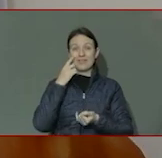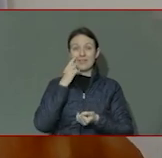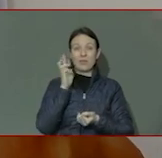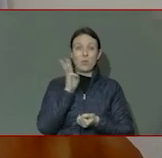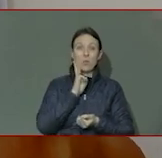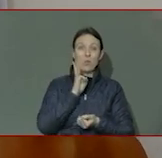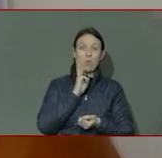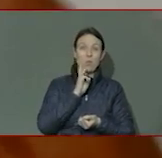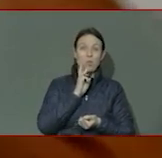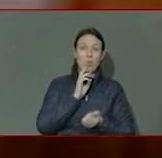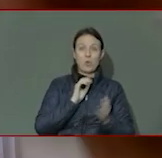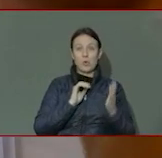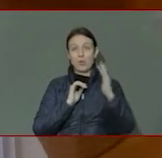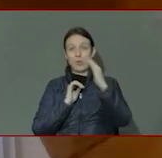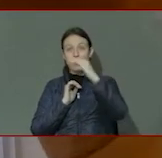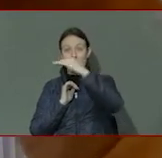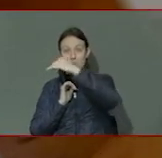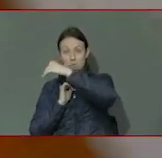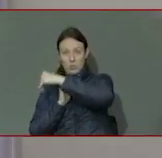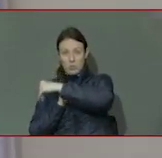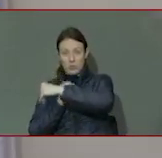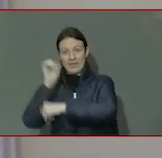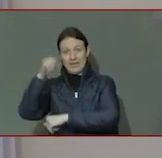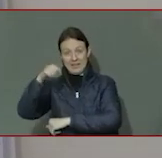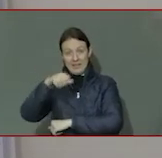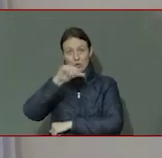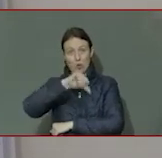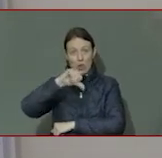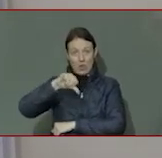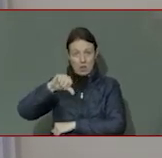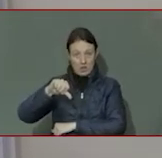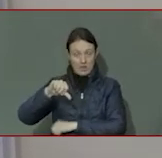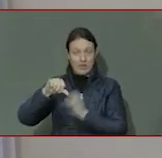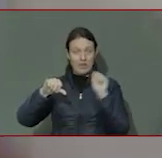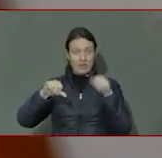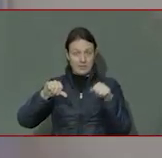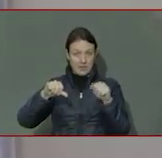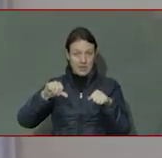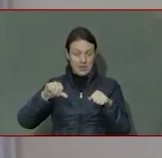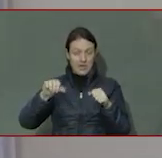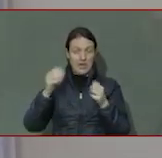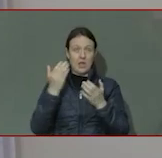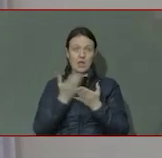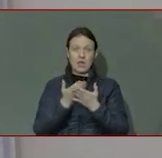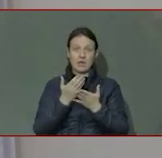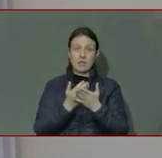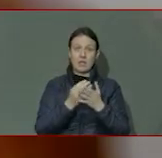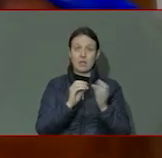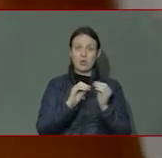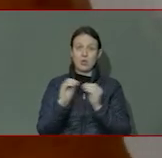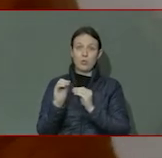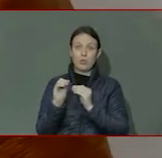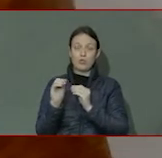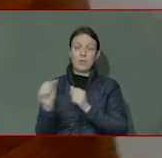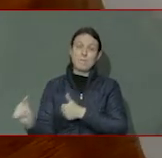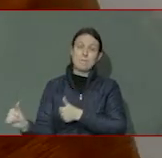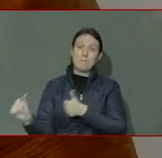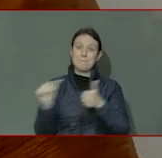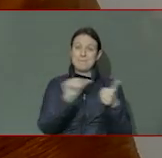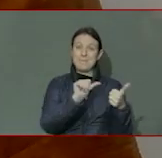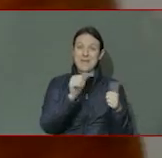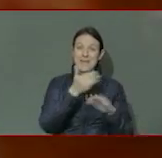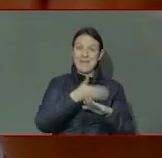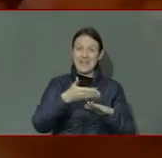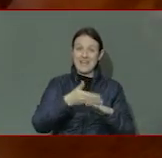that goes down there, yes, we spoke about the salts. The salts can move through here back to the blood. And